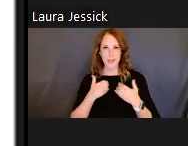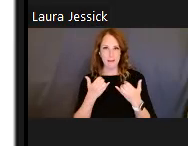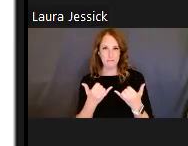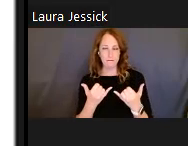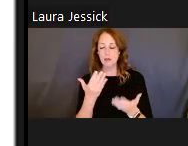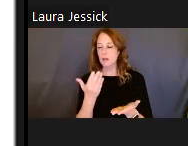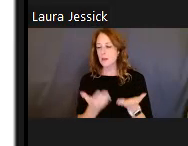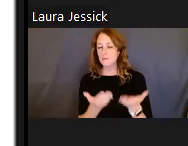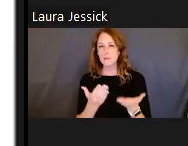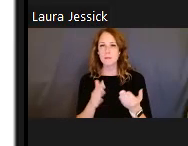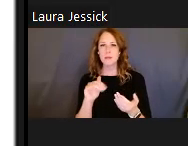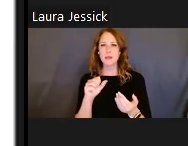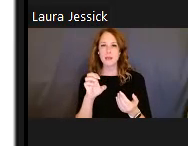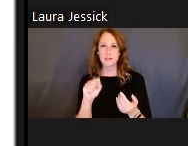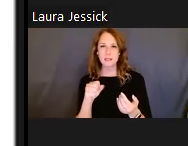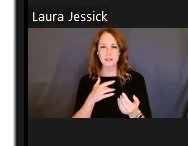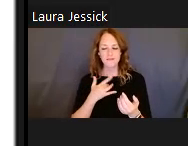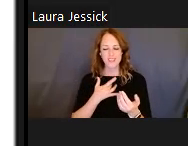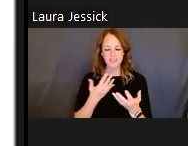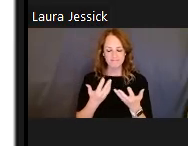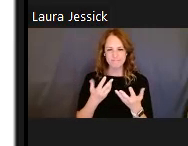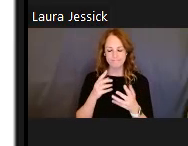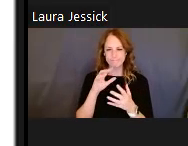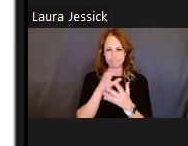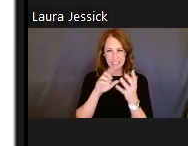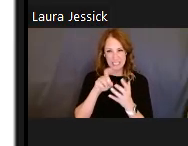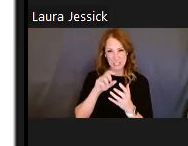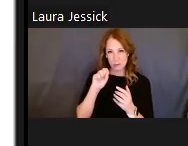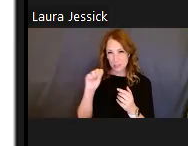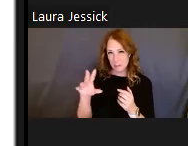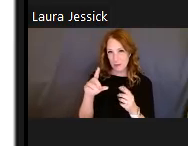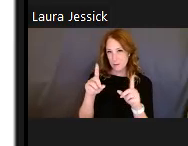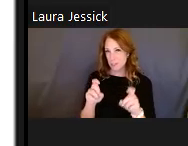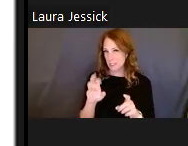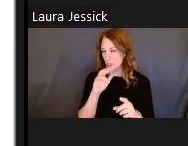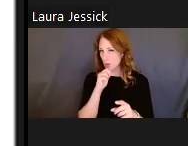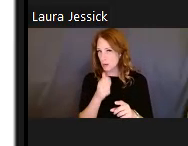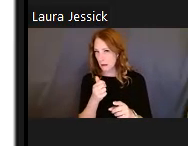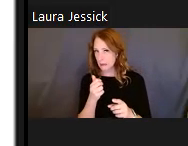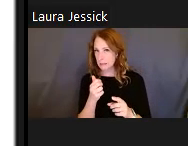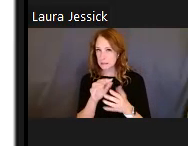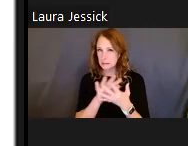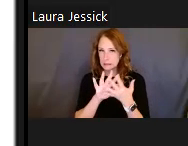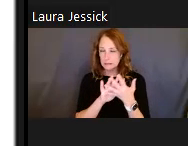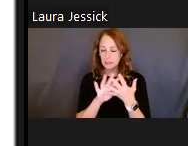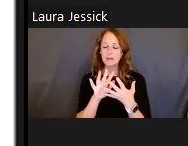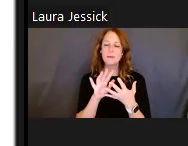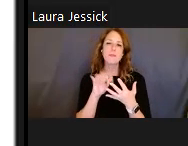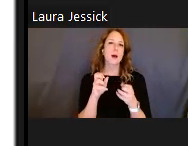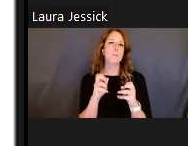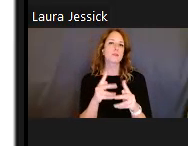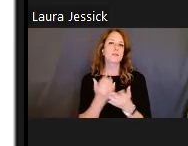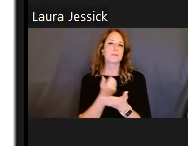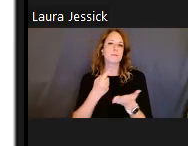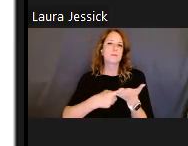be questioned whether or not it needs to be submitted for testing or not. This is that opportunity. And so during